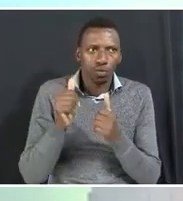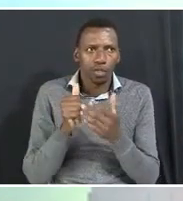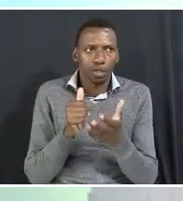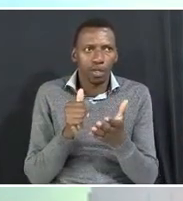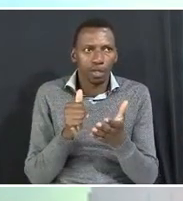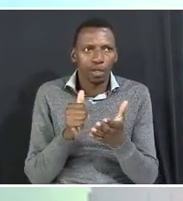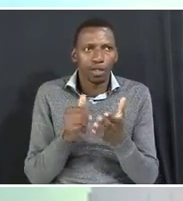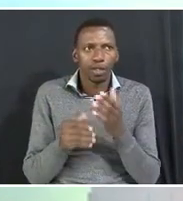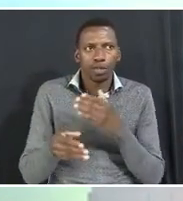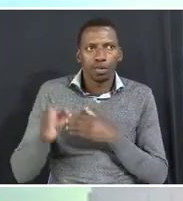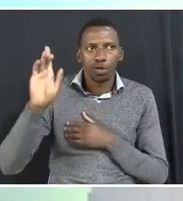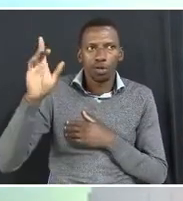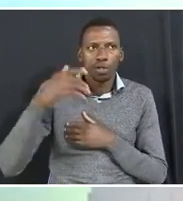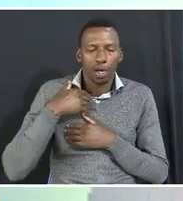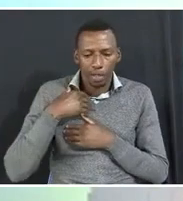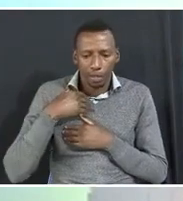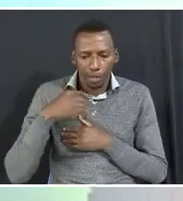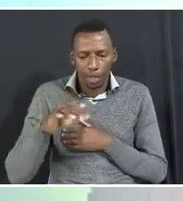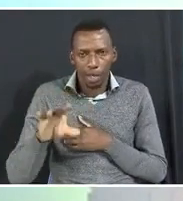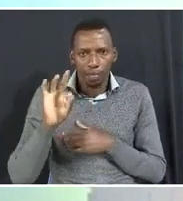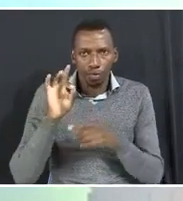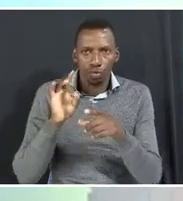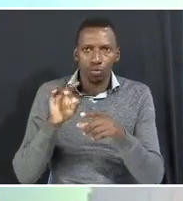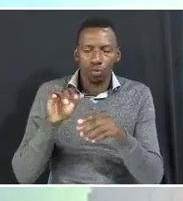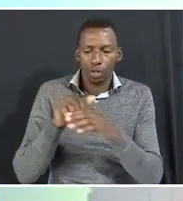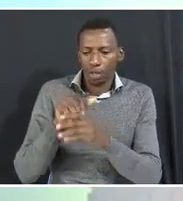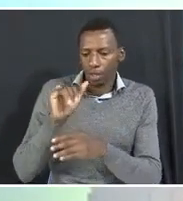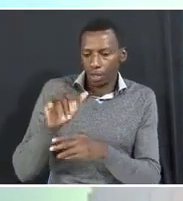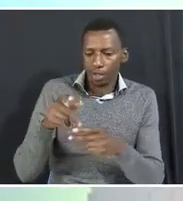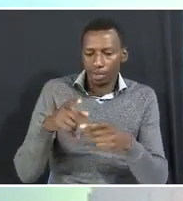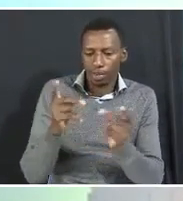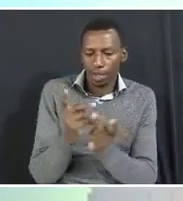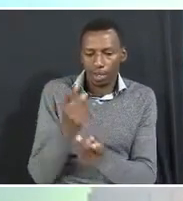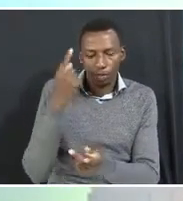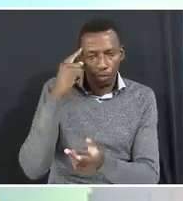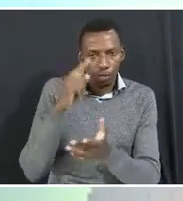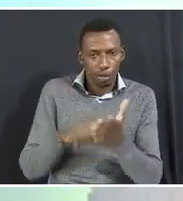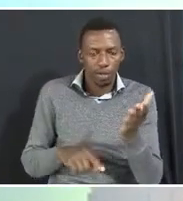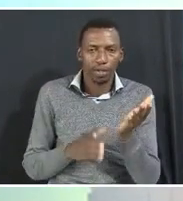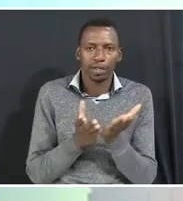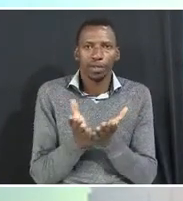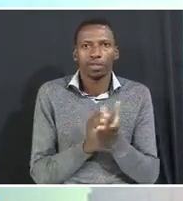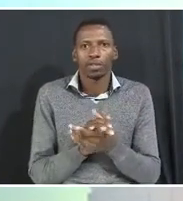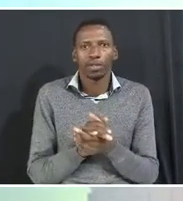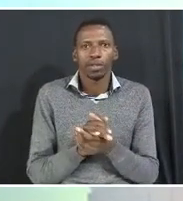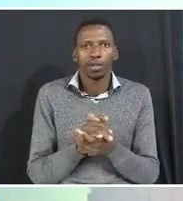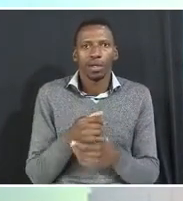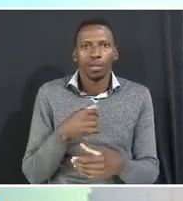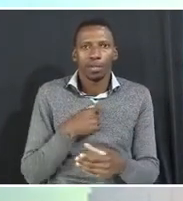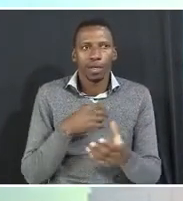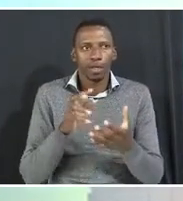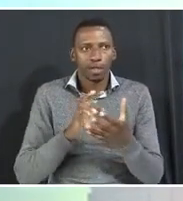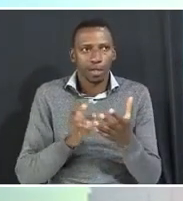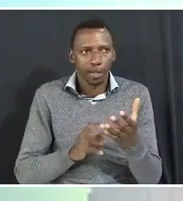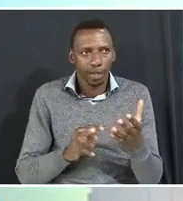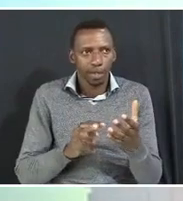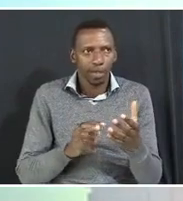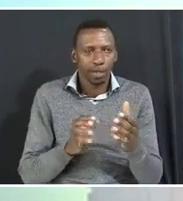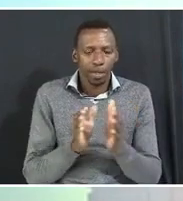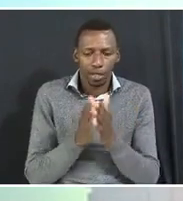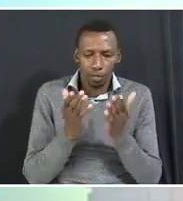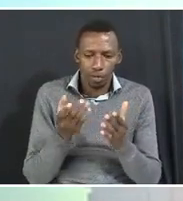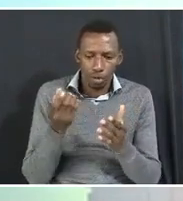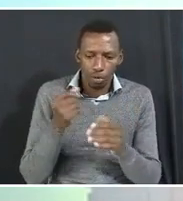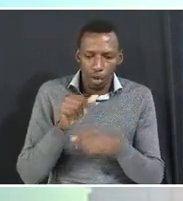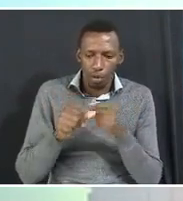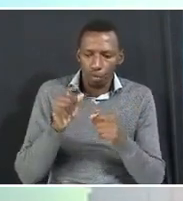is that he has appointed you in that place for service. You know, I read of a book of one man who rose up and left